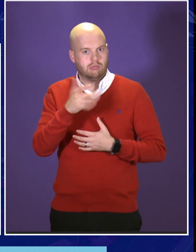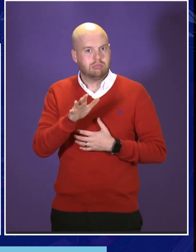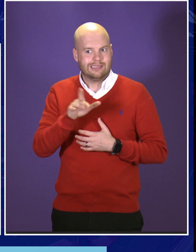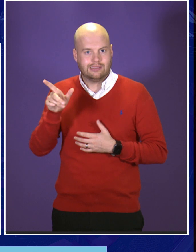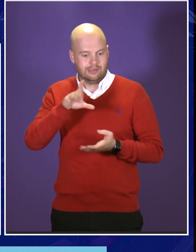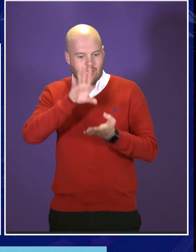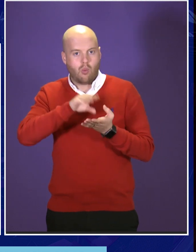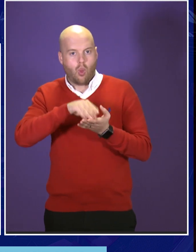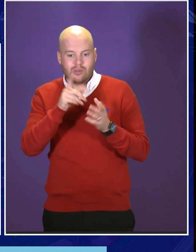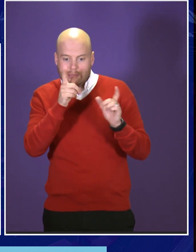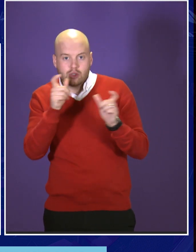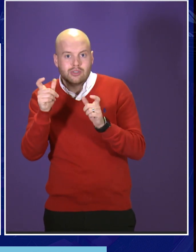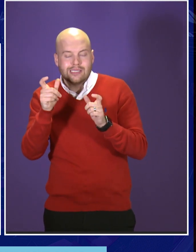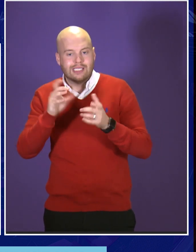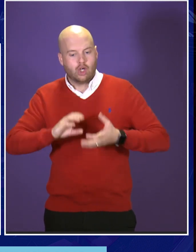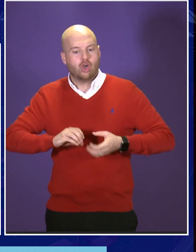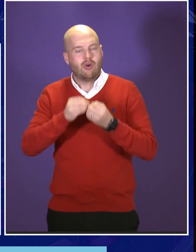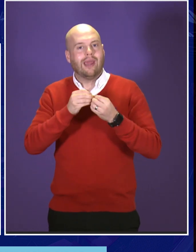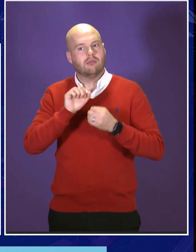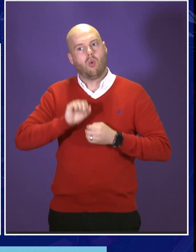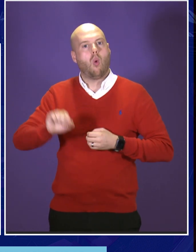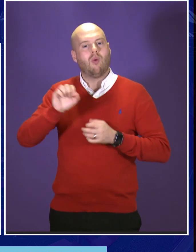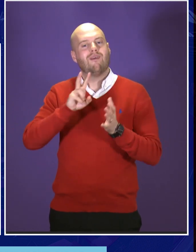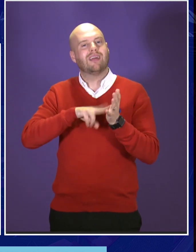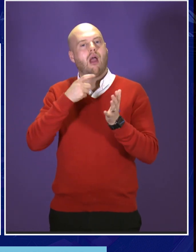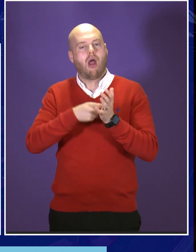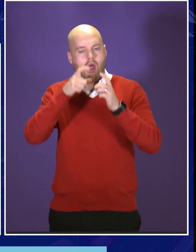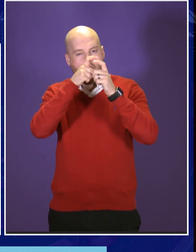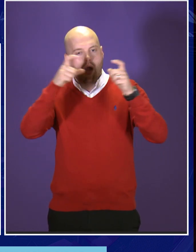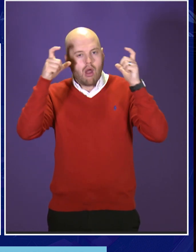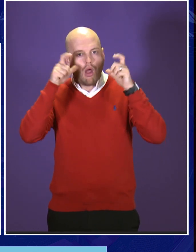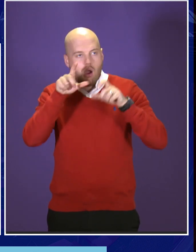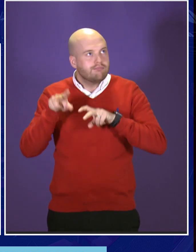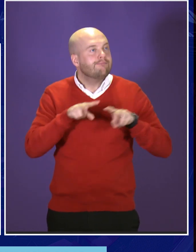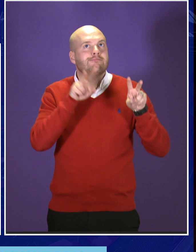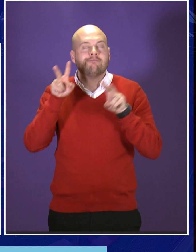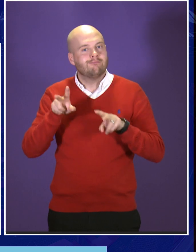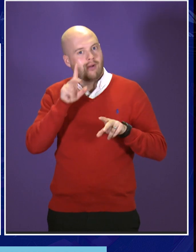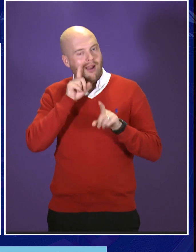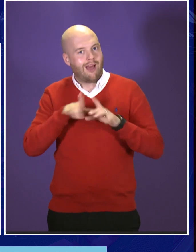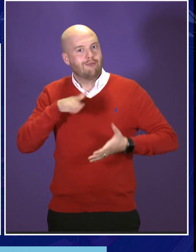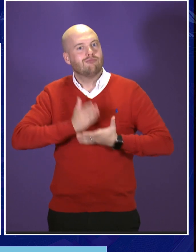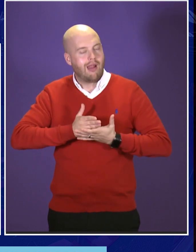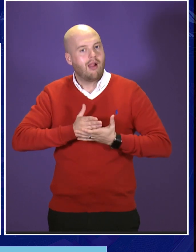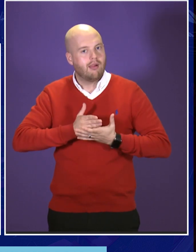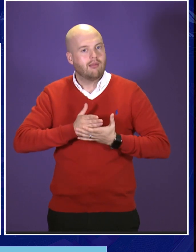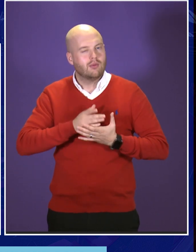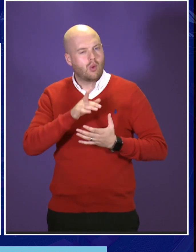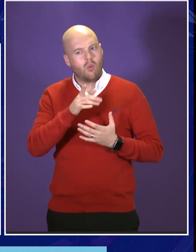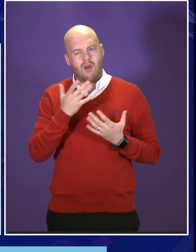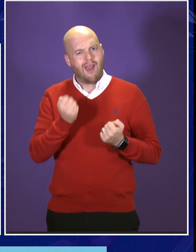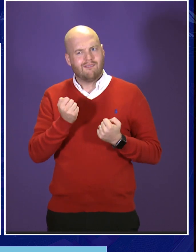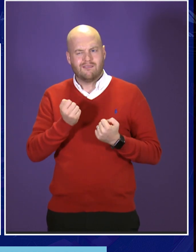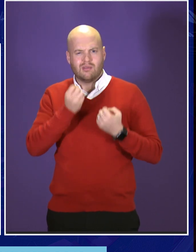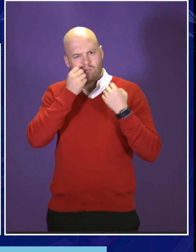of the imagery and creating their own AR experiences on their smartphones using the new API. So there is a lot of possibility for making this a collective experience